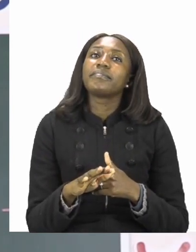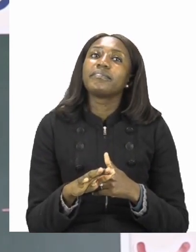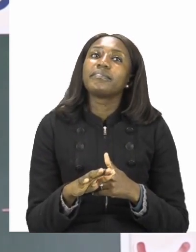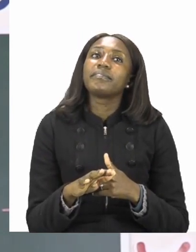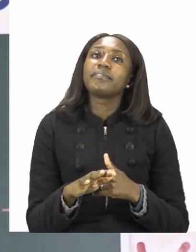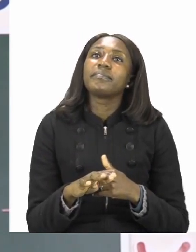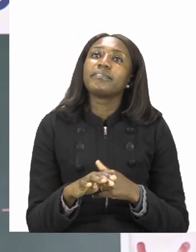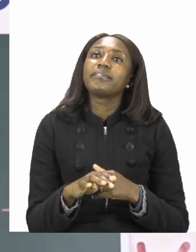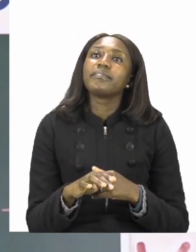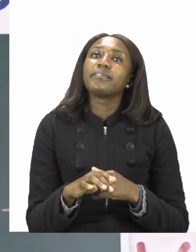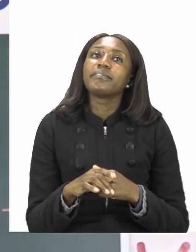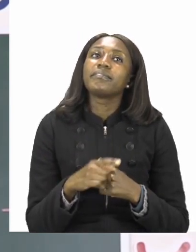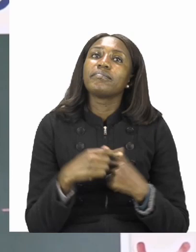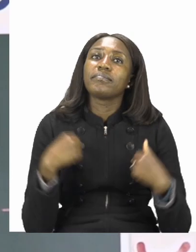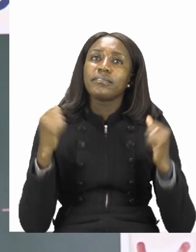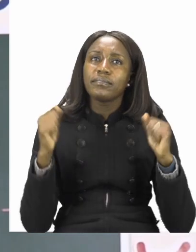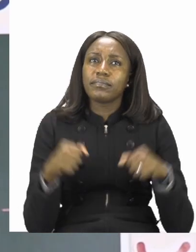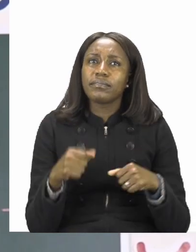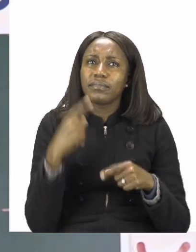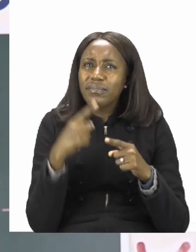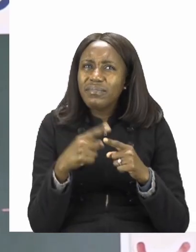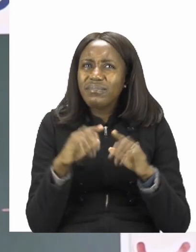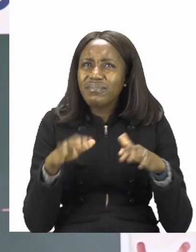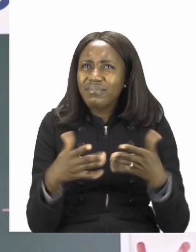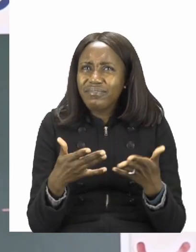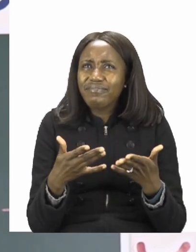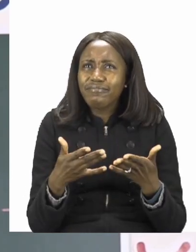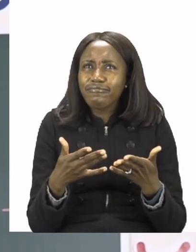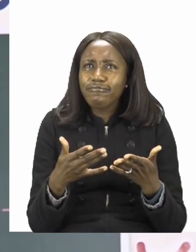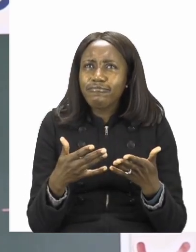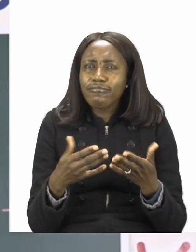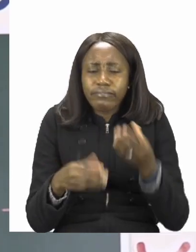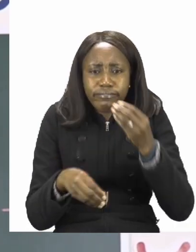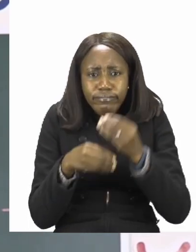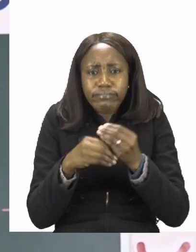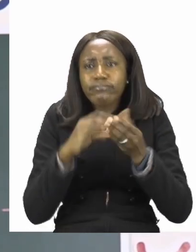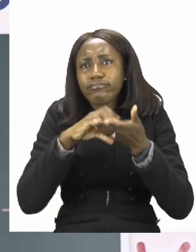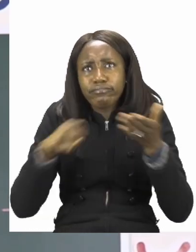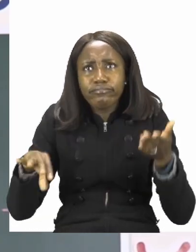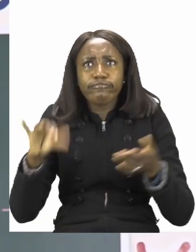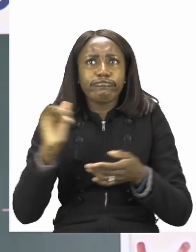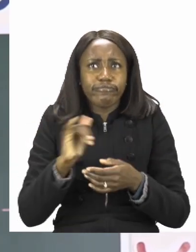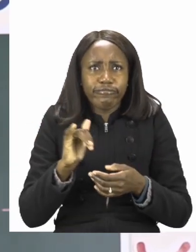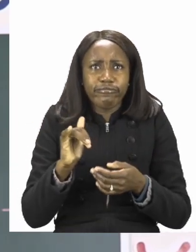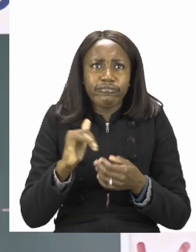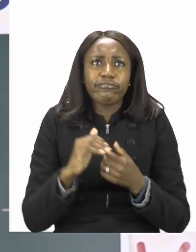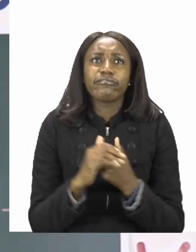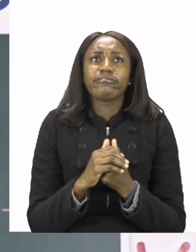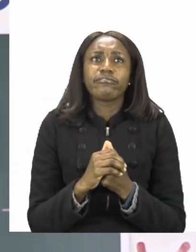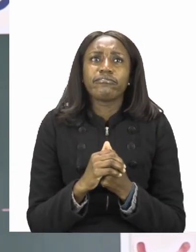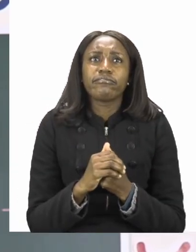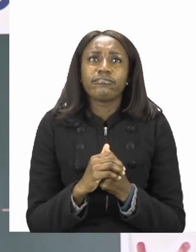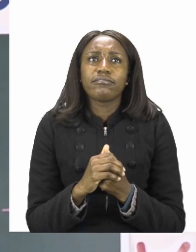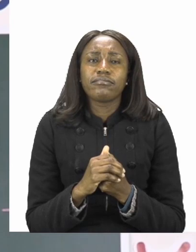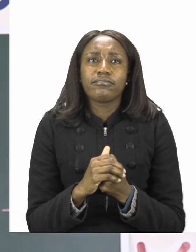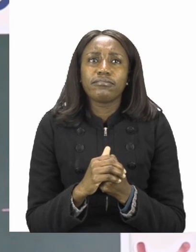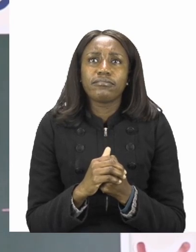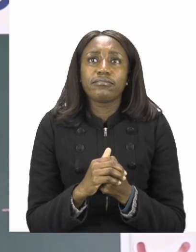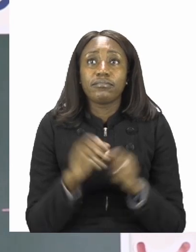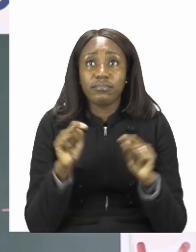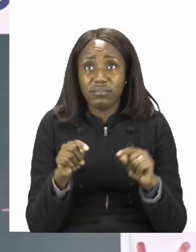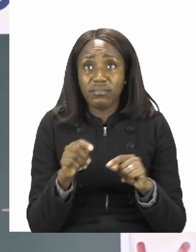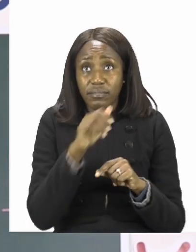we need to say how we got the next number. Instead of saying